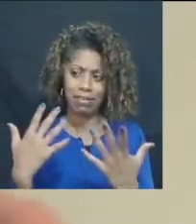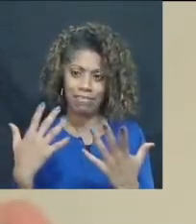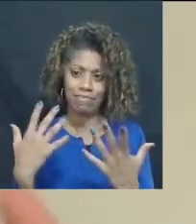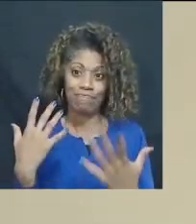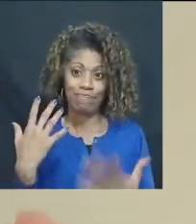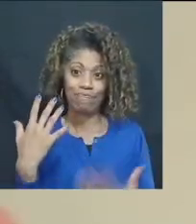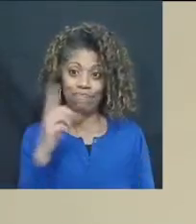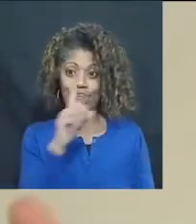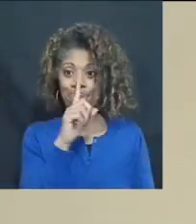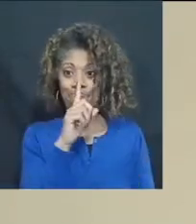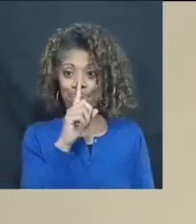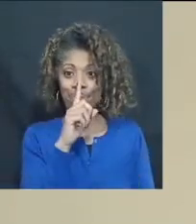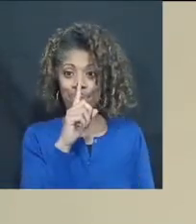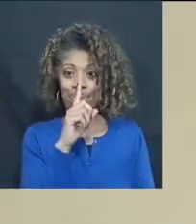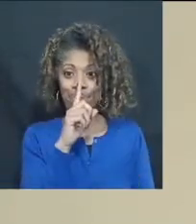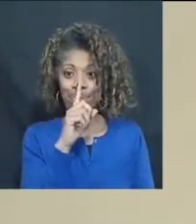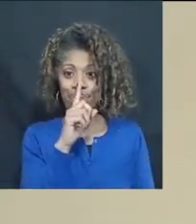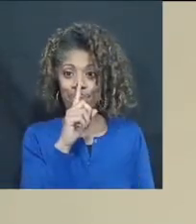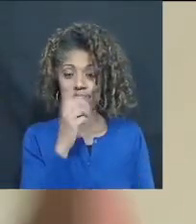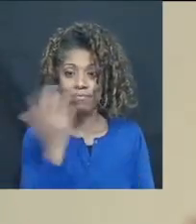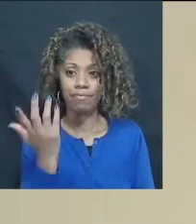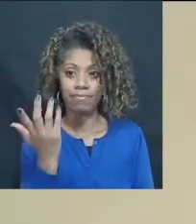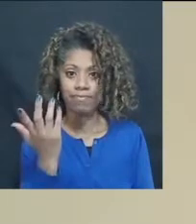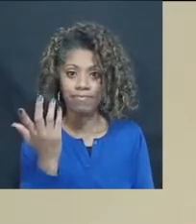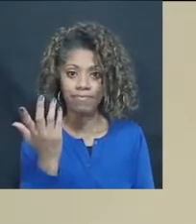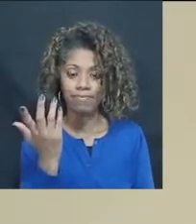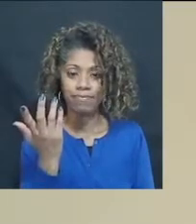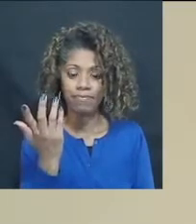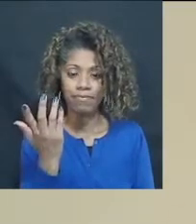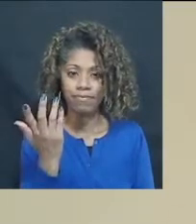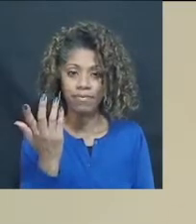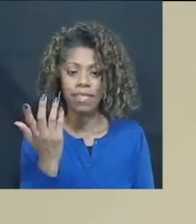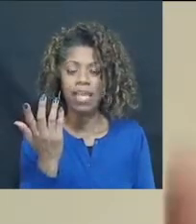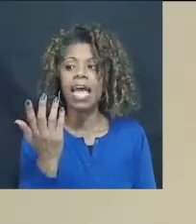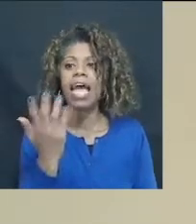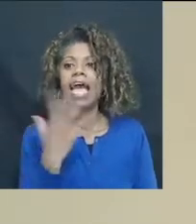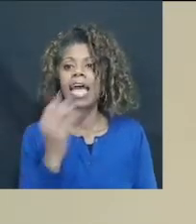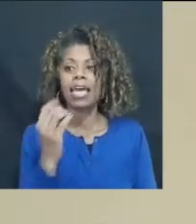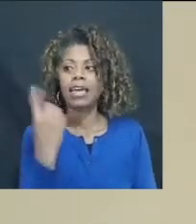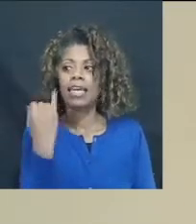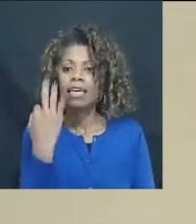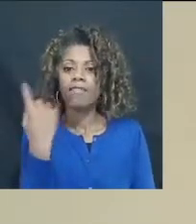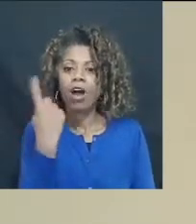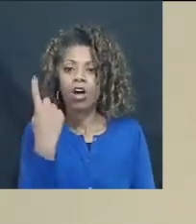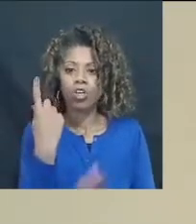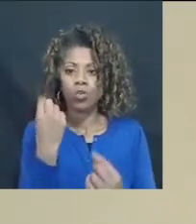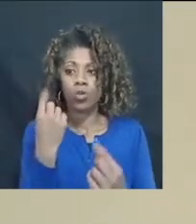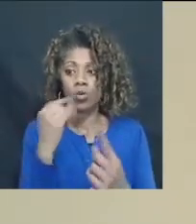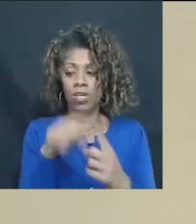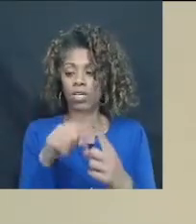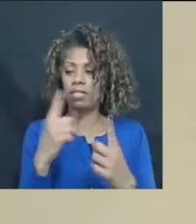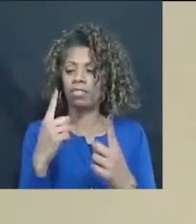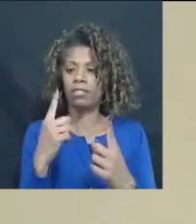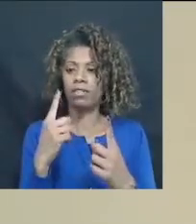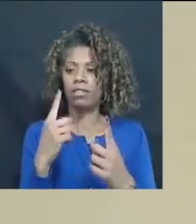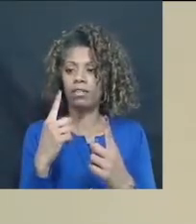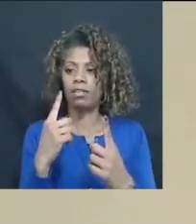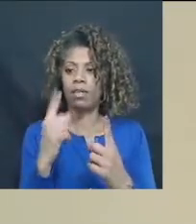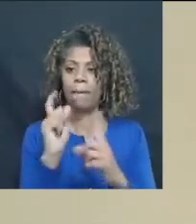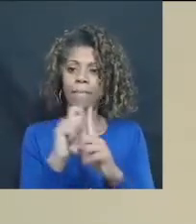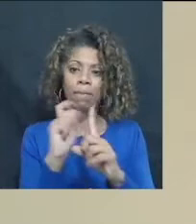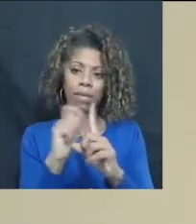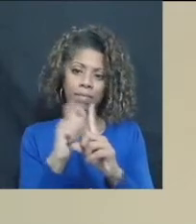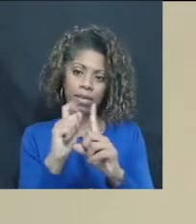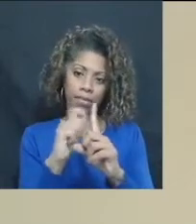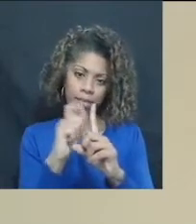or share. And when all you do is beat up on someone's negative aspects, then you are priming their mind, you're priming the public